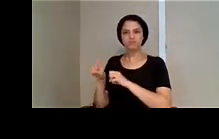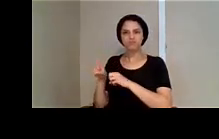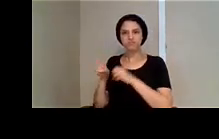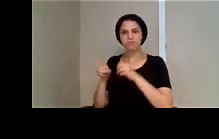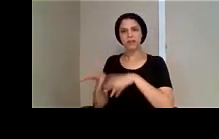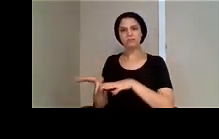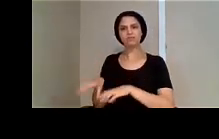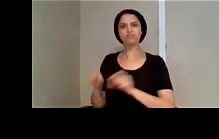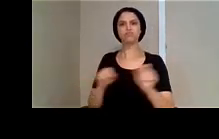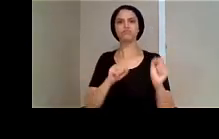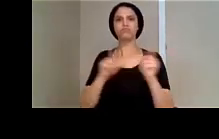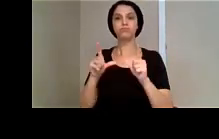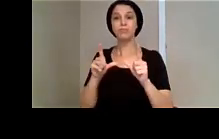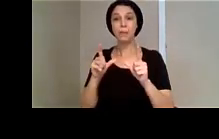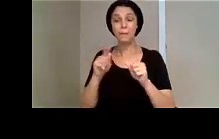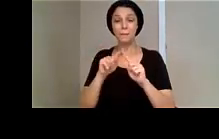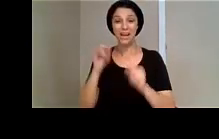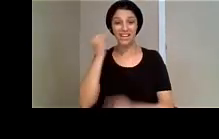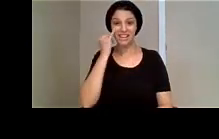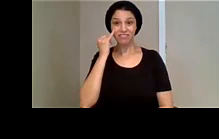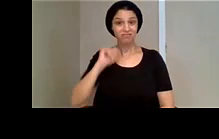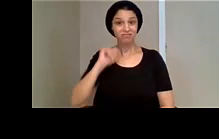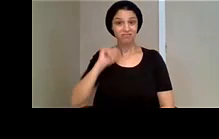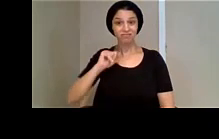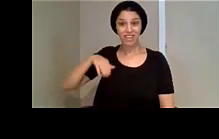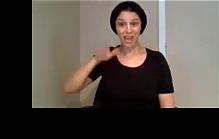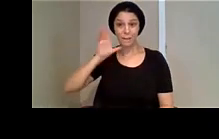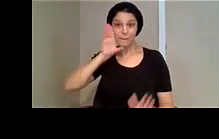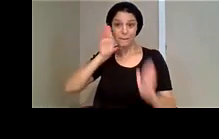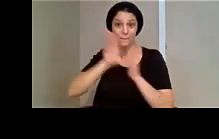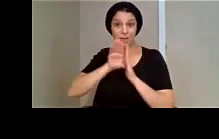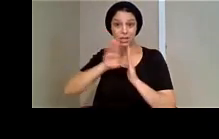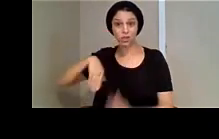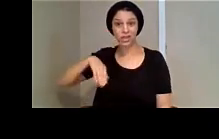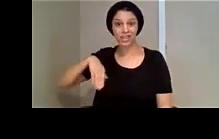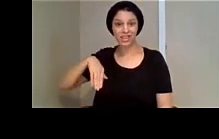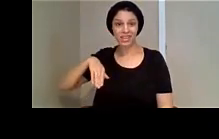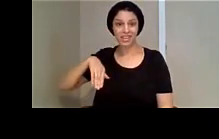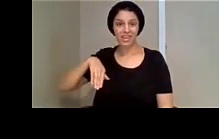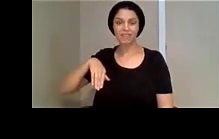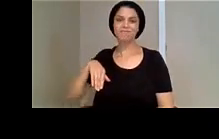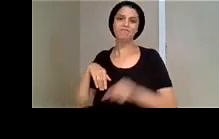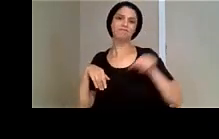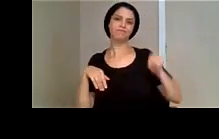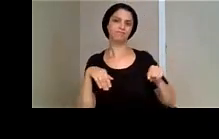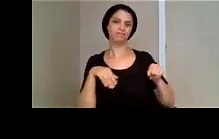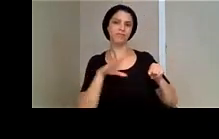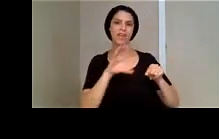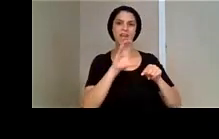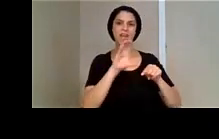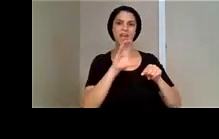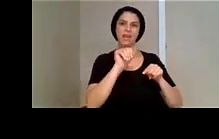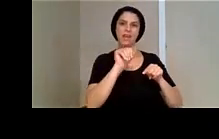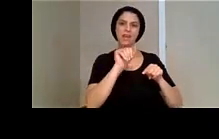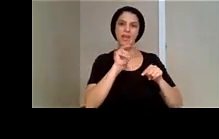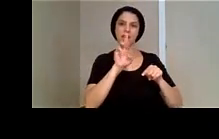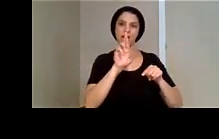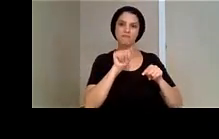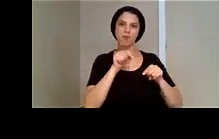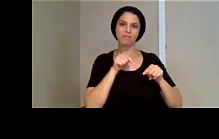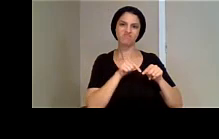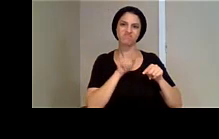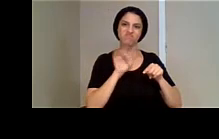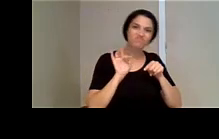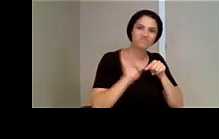that. If I need to still take the picture of my student's written work that they've completed, I can click on the camera option in the bottom